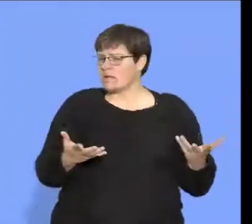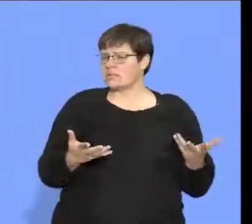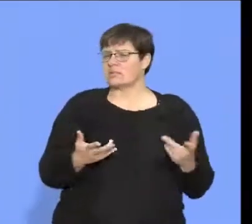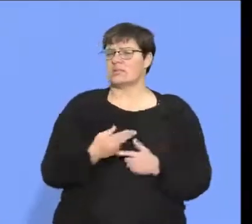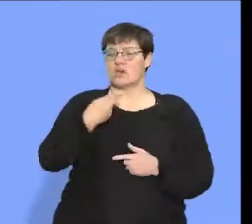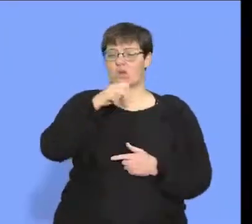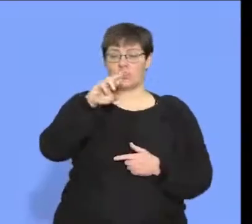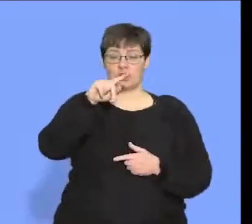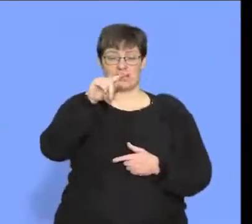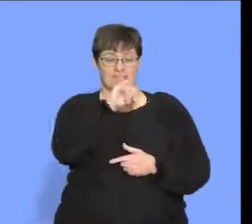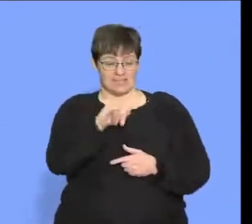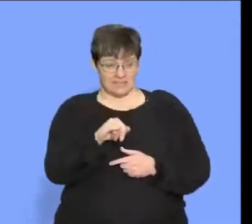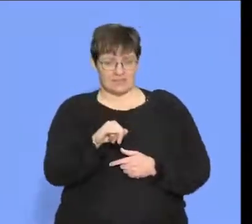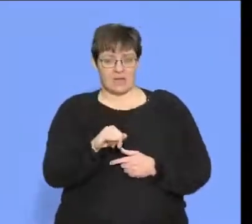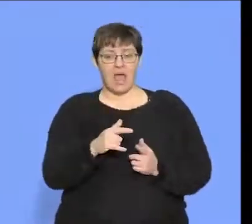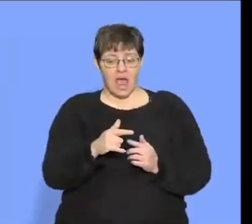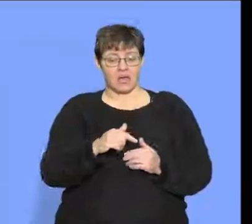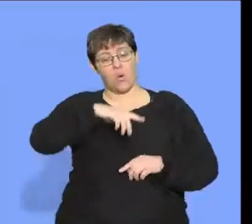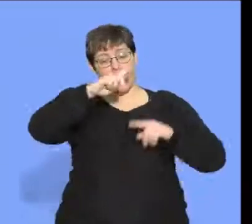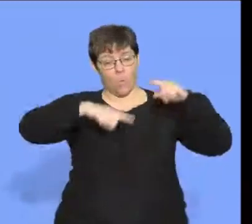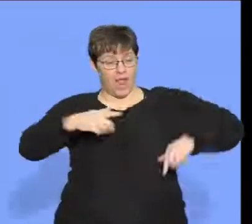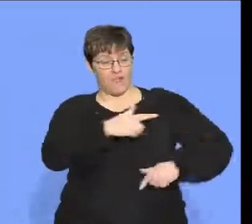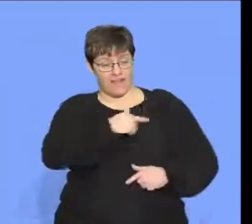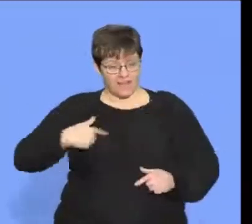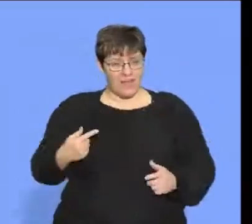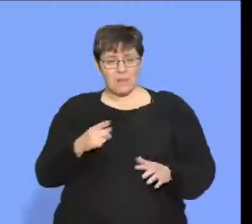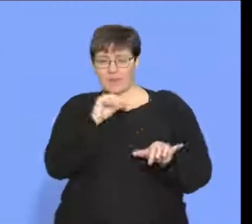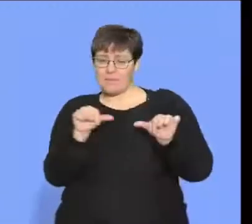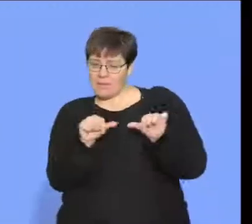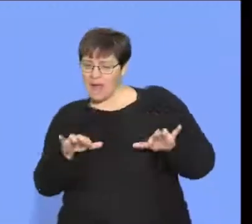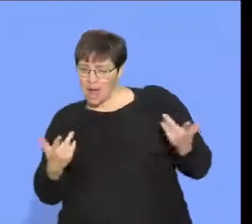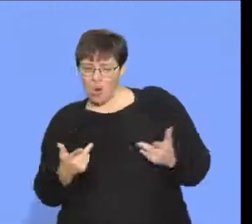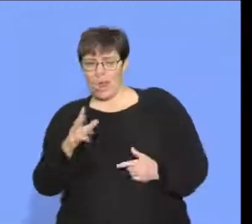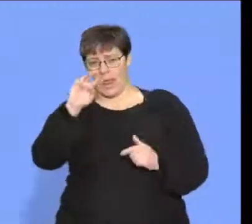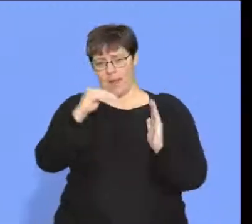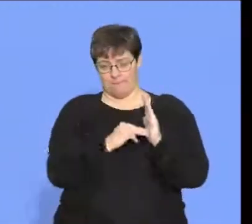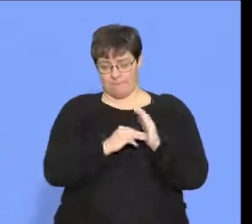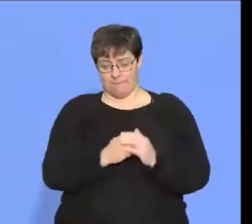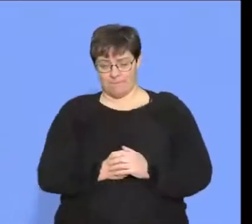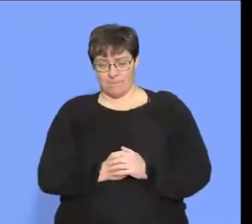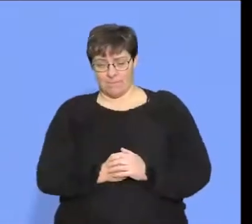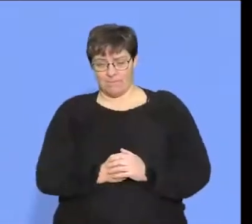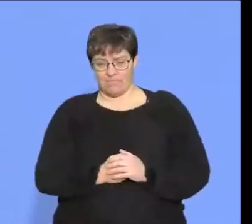is measured in hertz, and its wavelength, which is measured in meters.